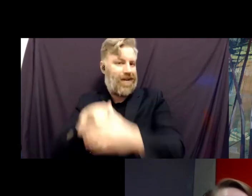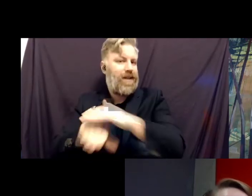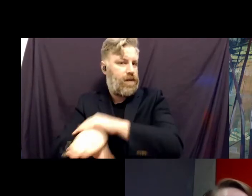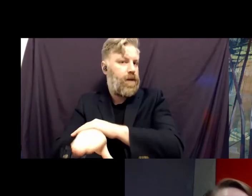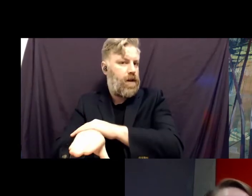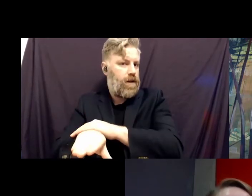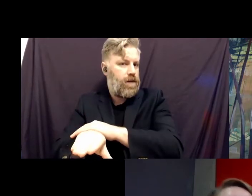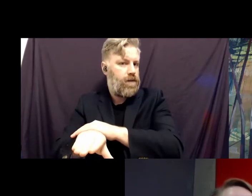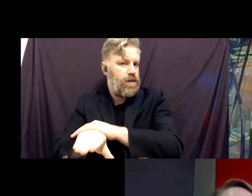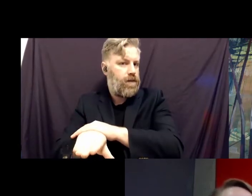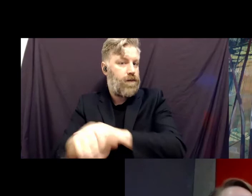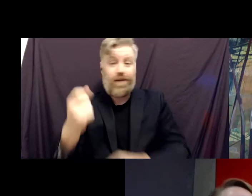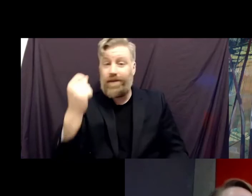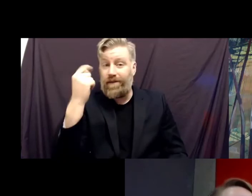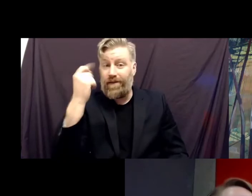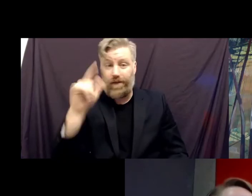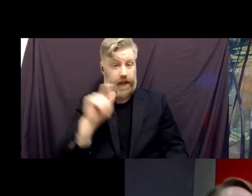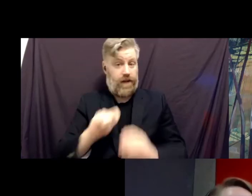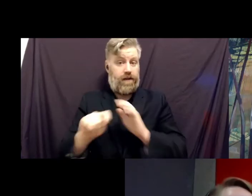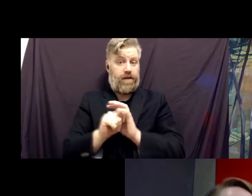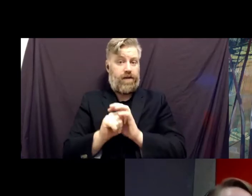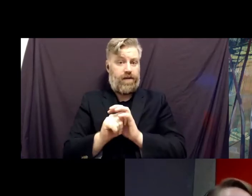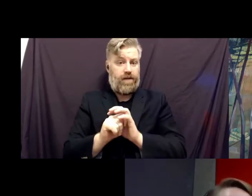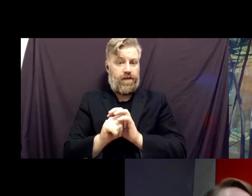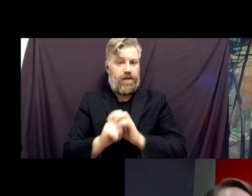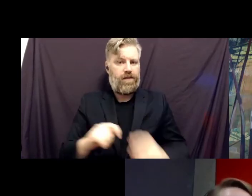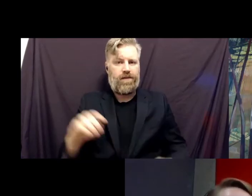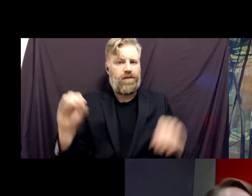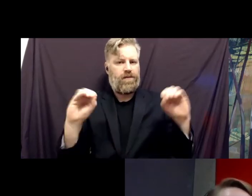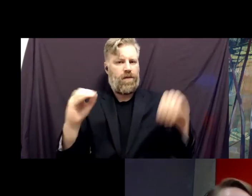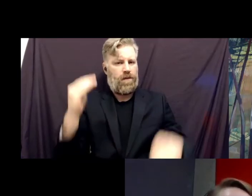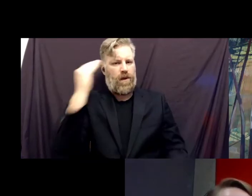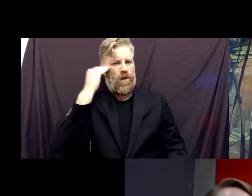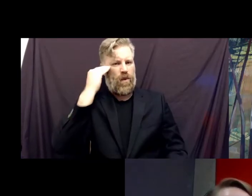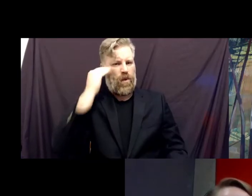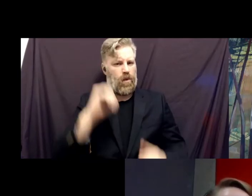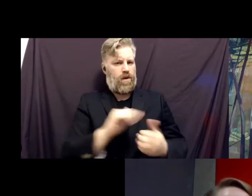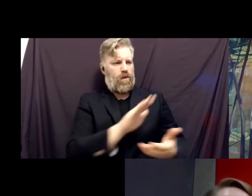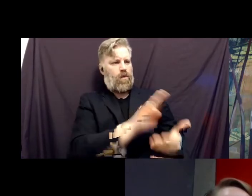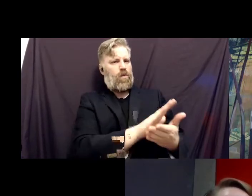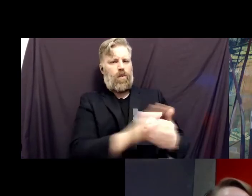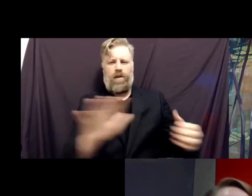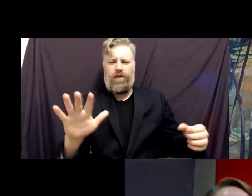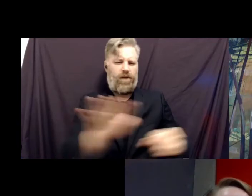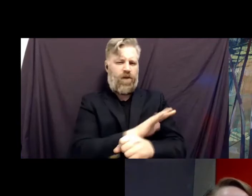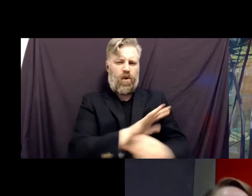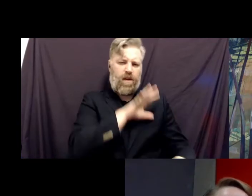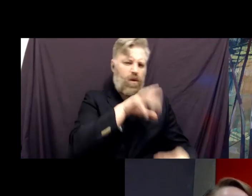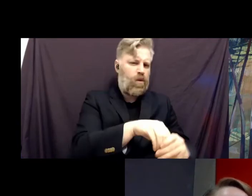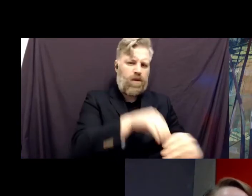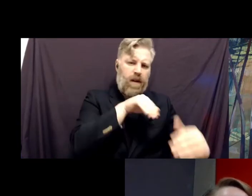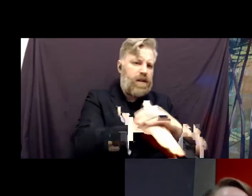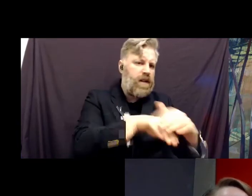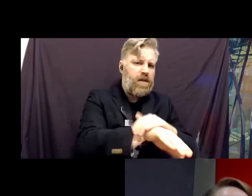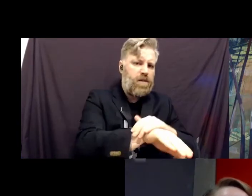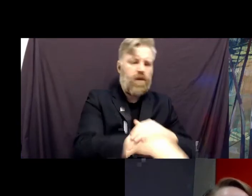But nobody knew how a fully inclusive school or an inclusive labor market